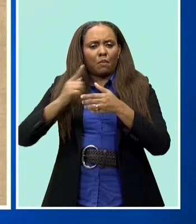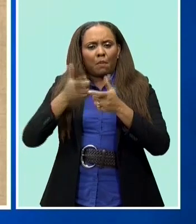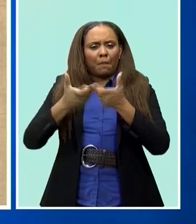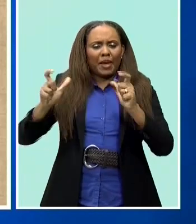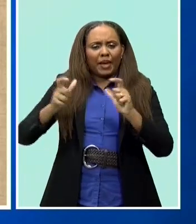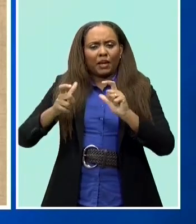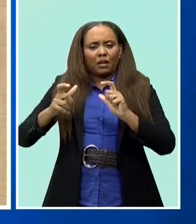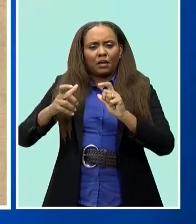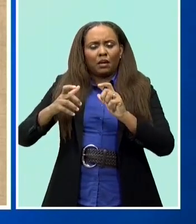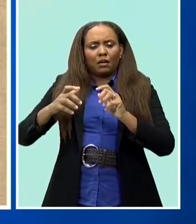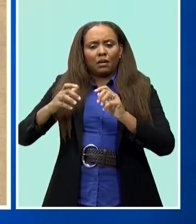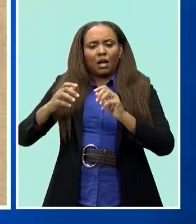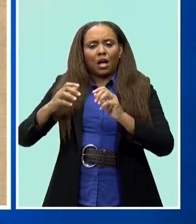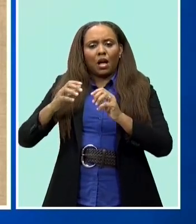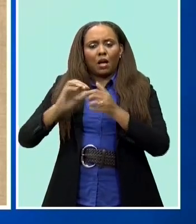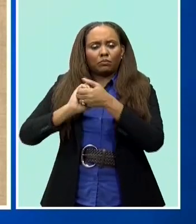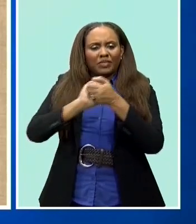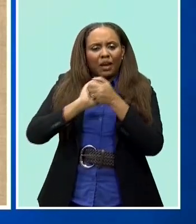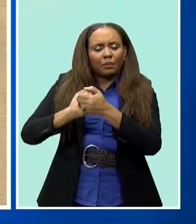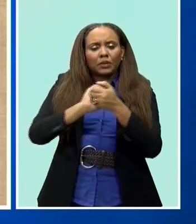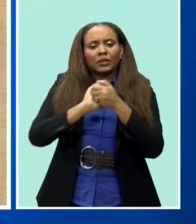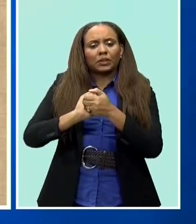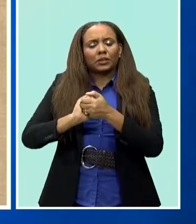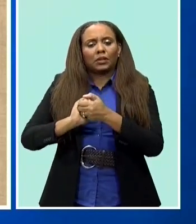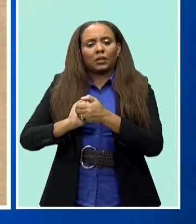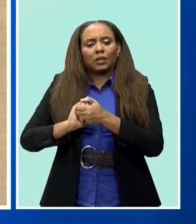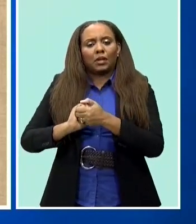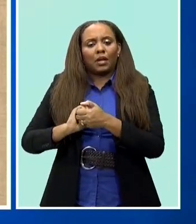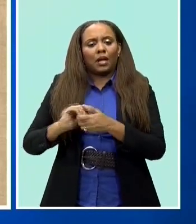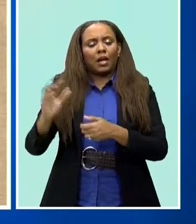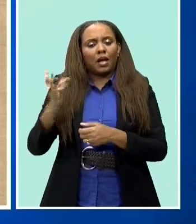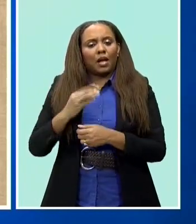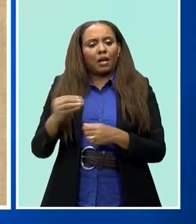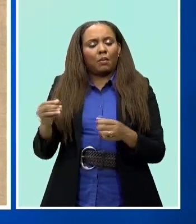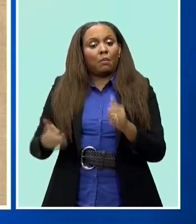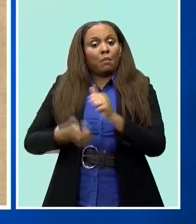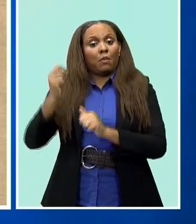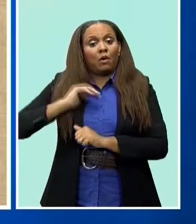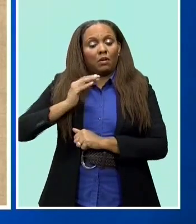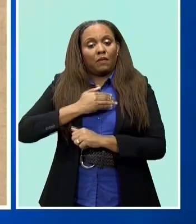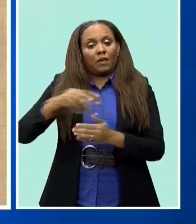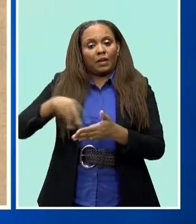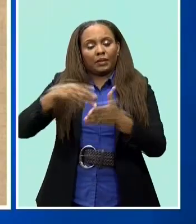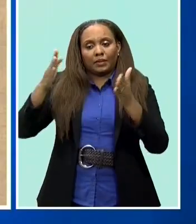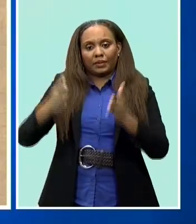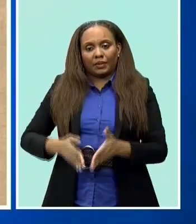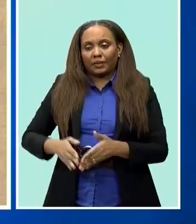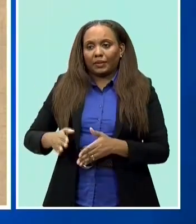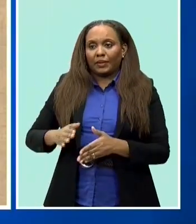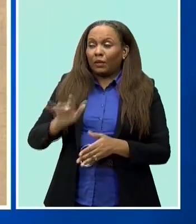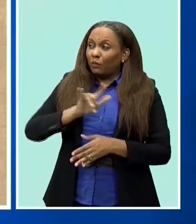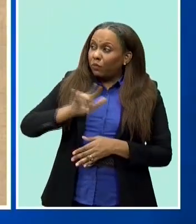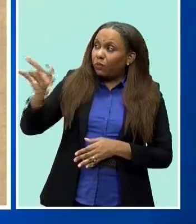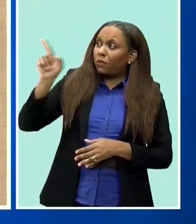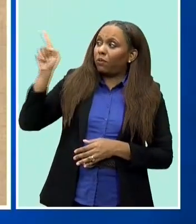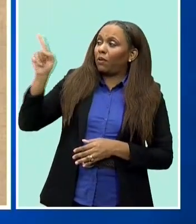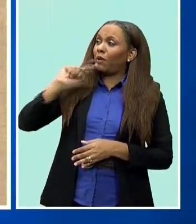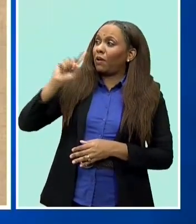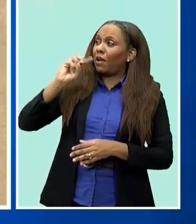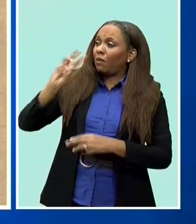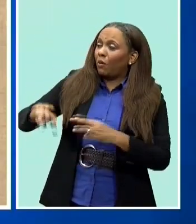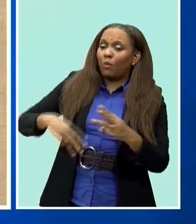been making their mark there. We actually have most of our dancers there have actually earned